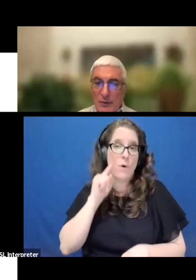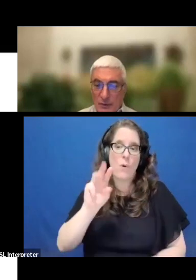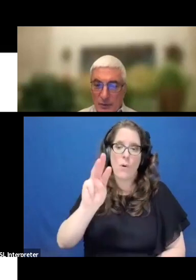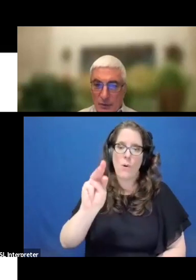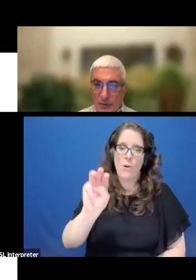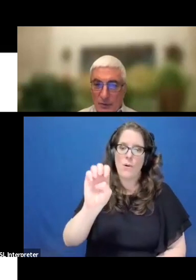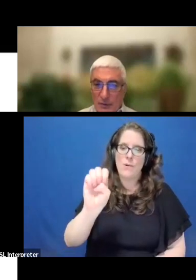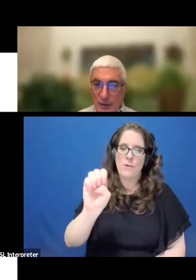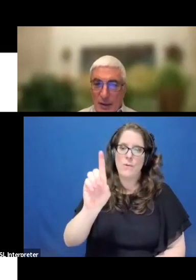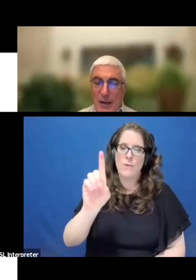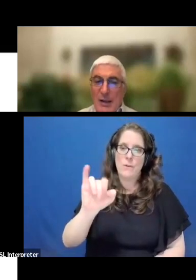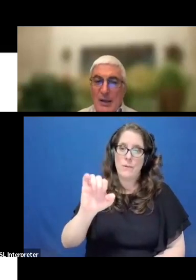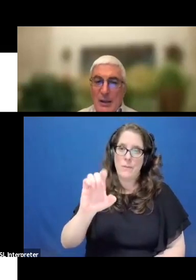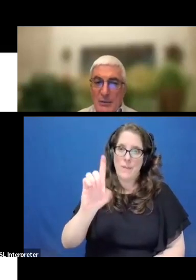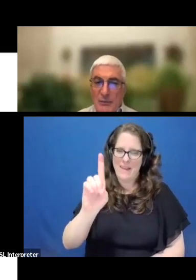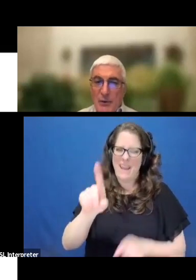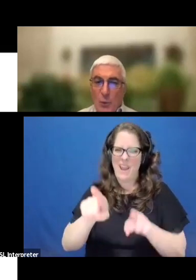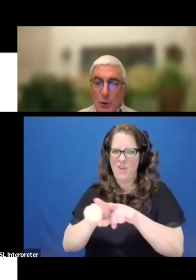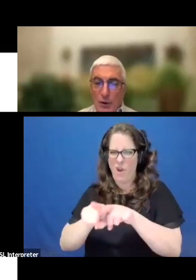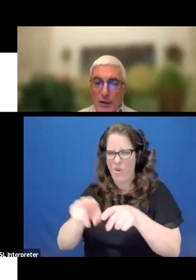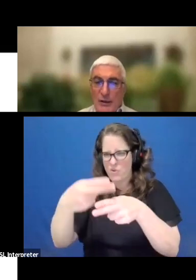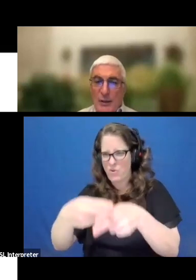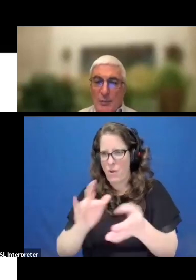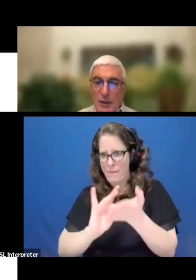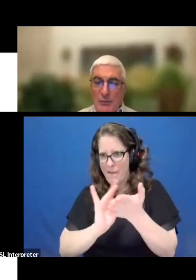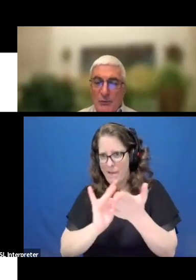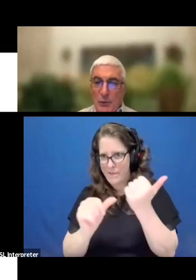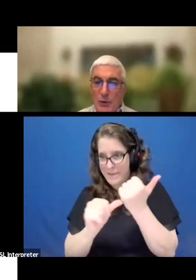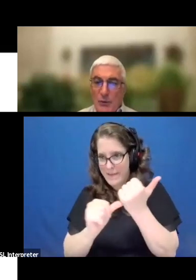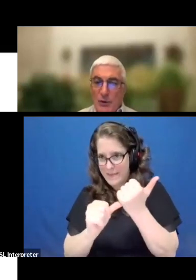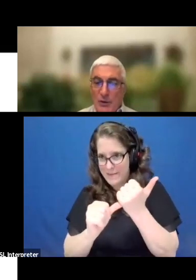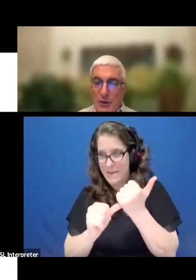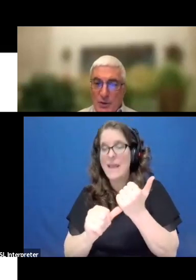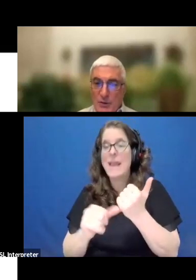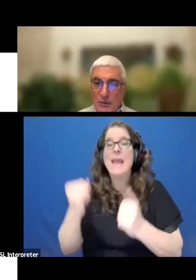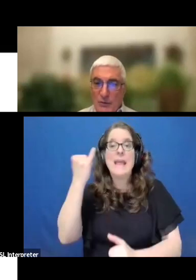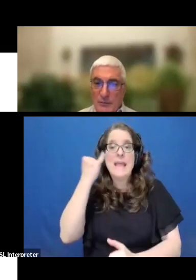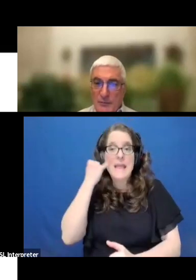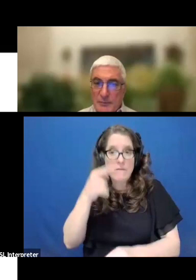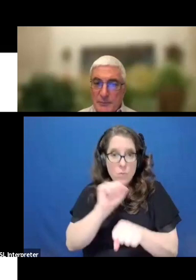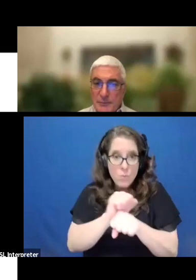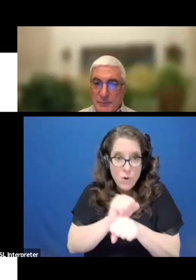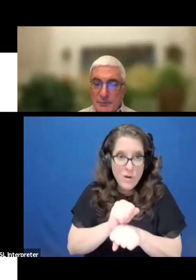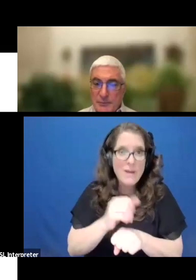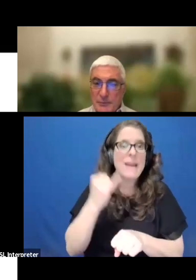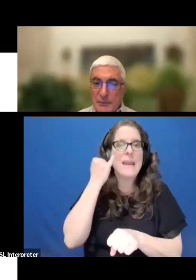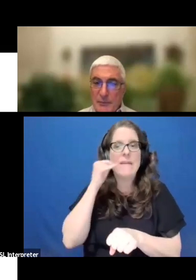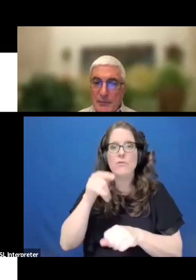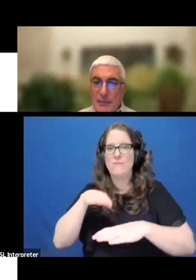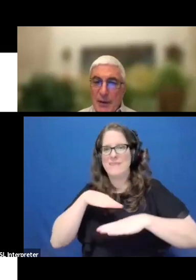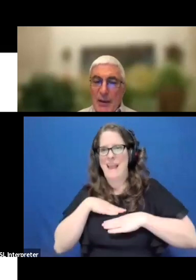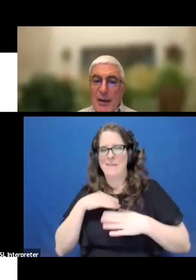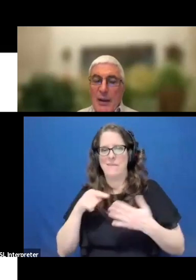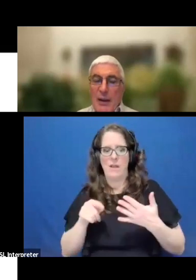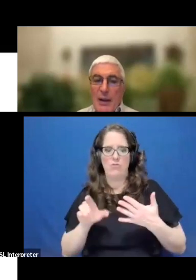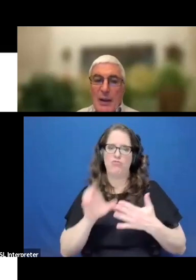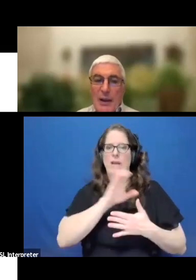medical assistance, if they're working and meet a few other conditions.